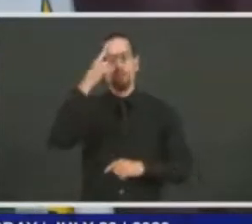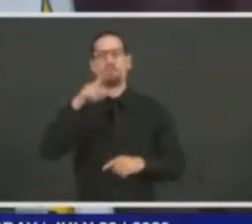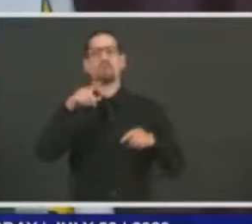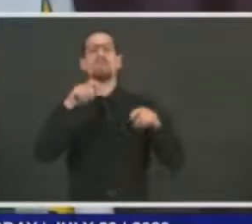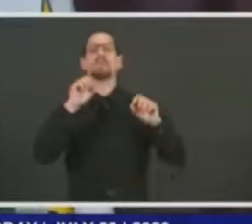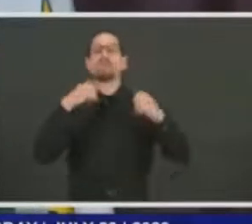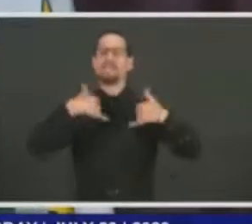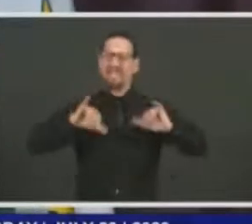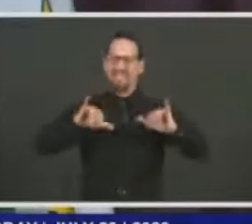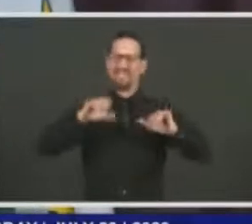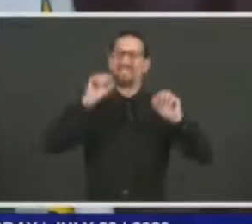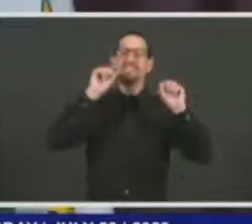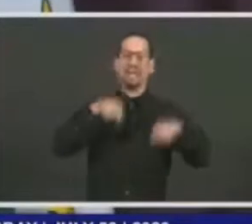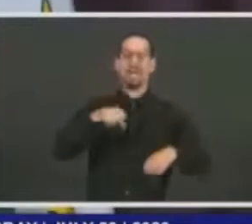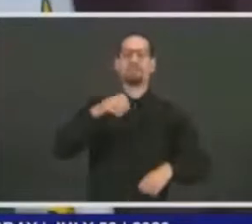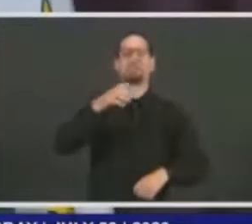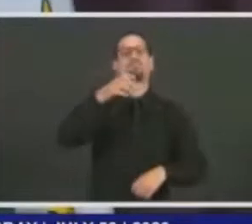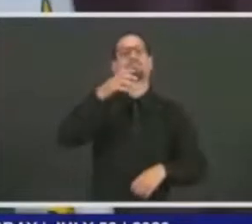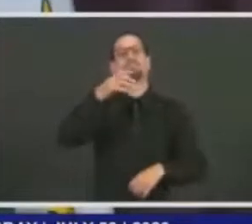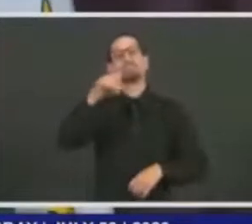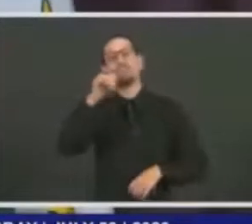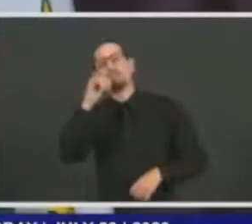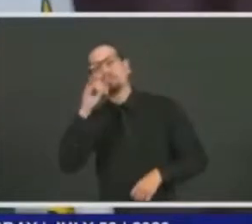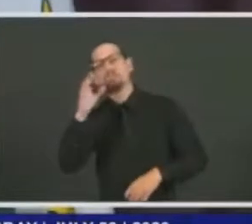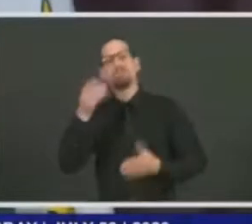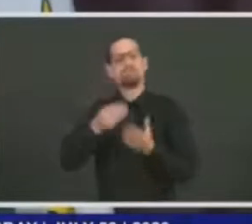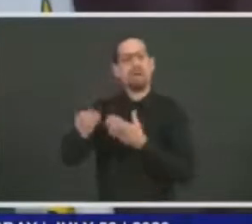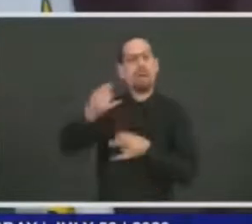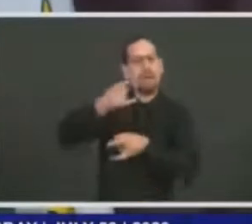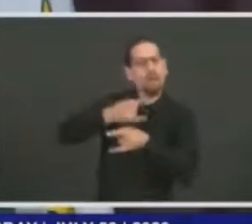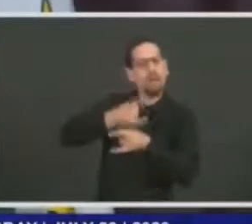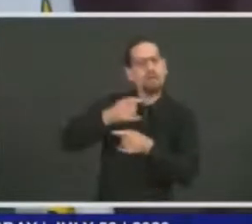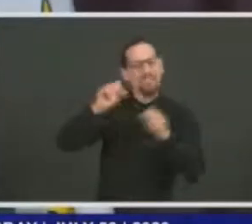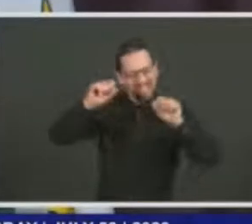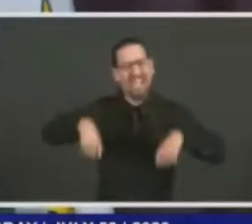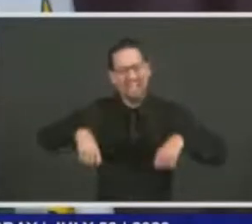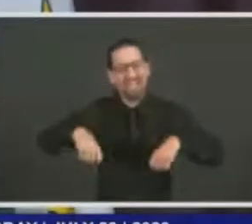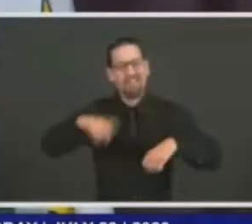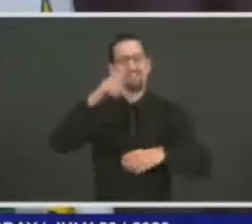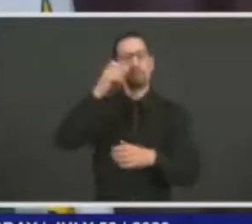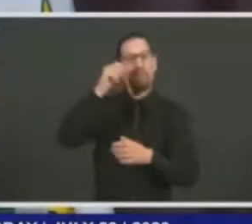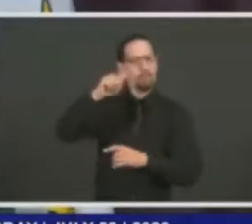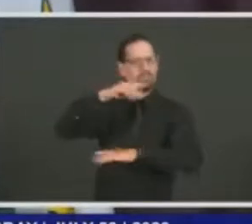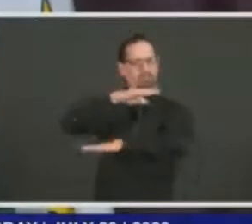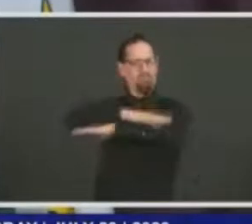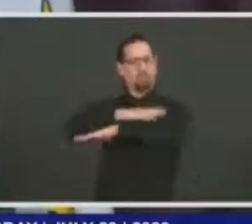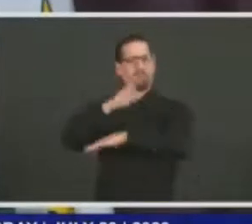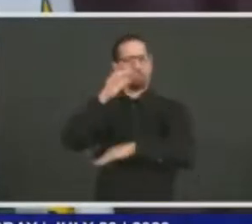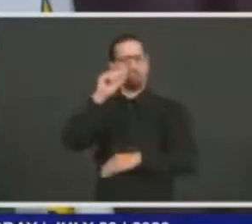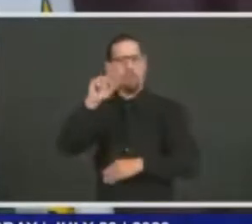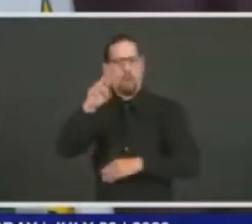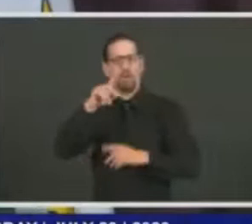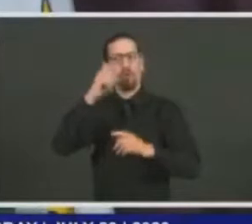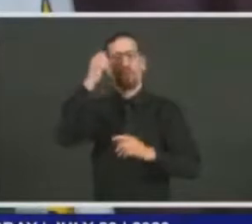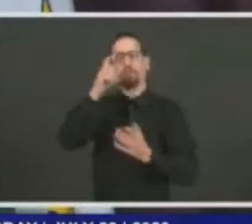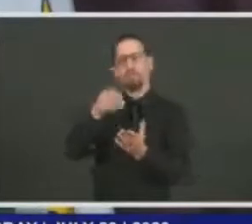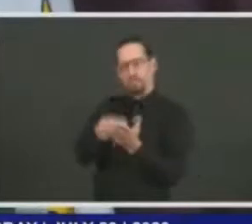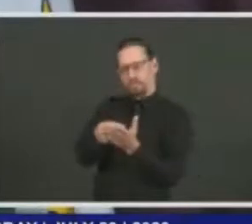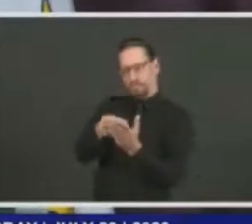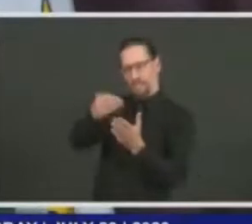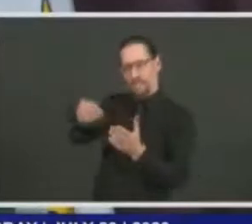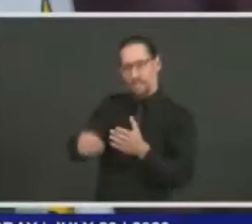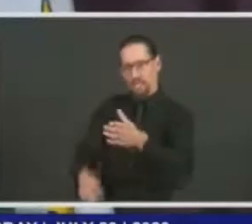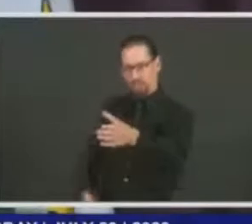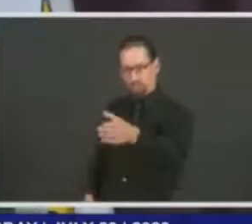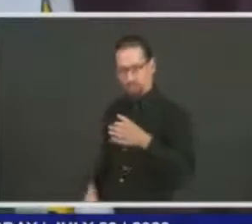bar and serve drinks. Cannot do that. Number 2, you can have bar seating for dinner,